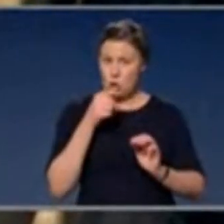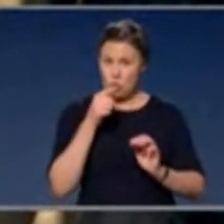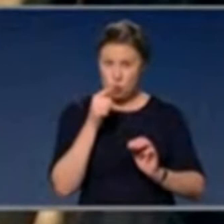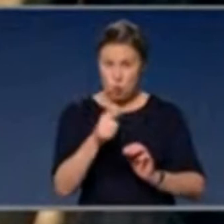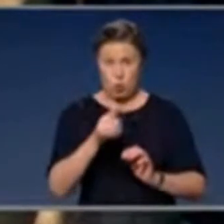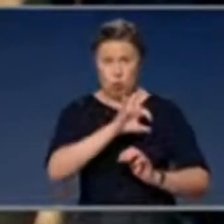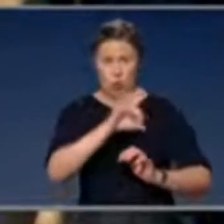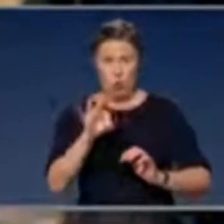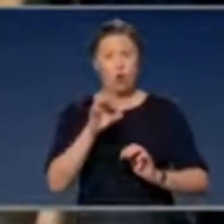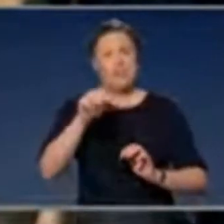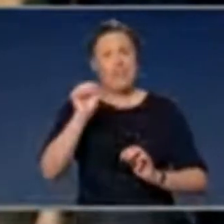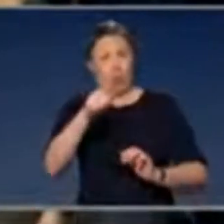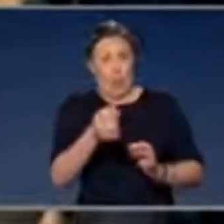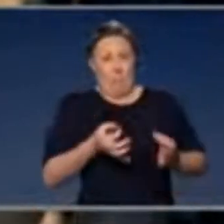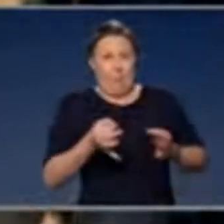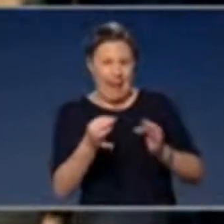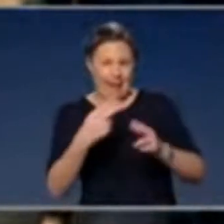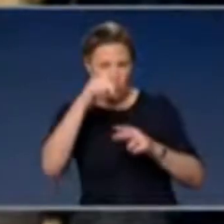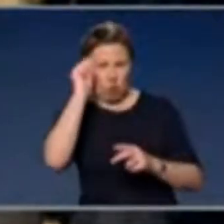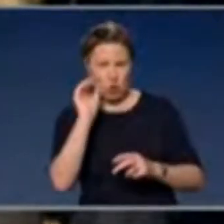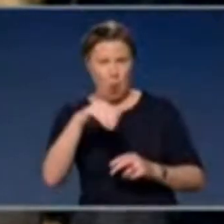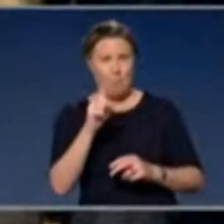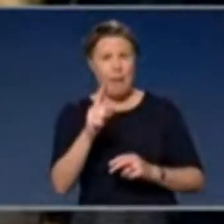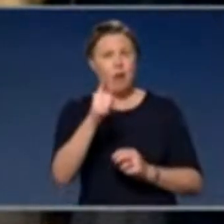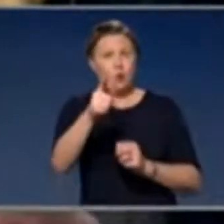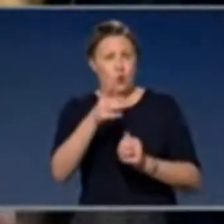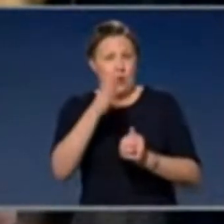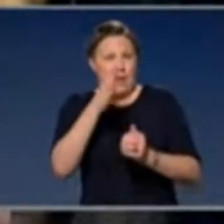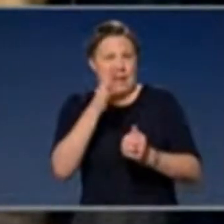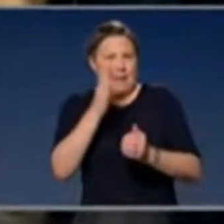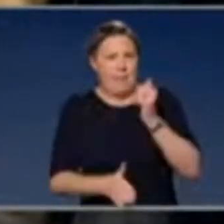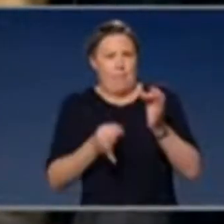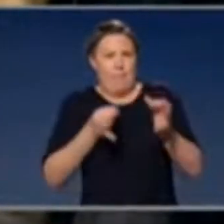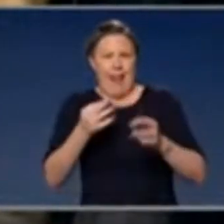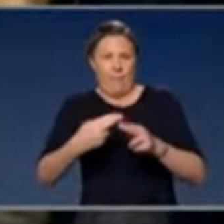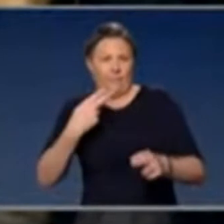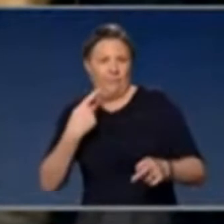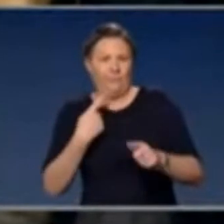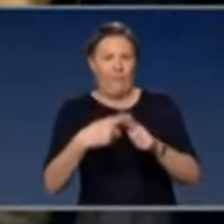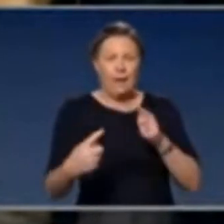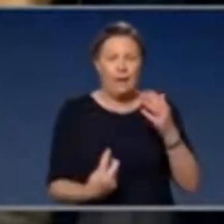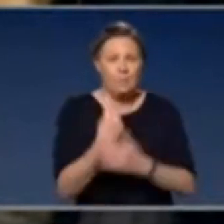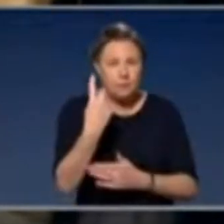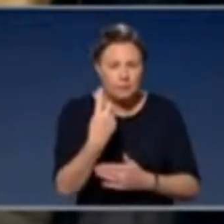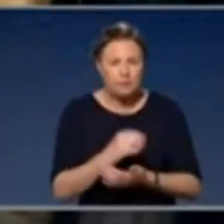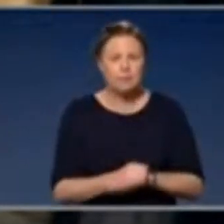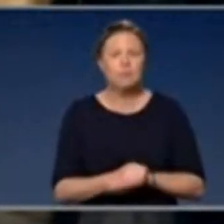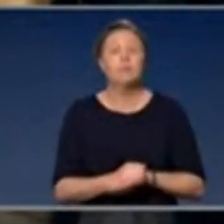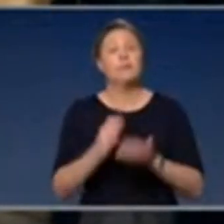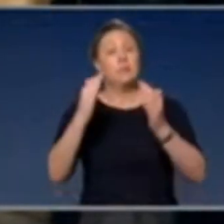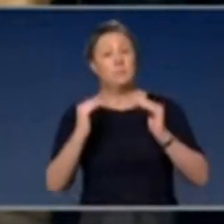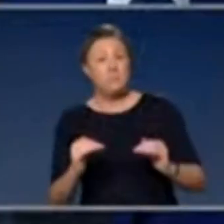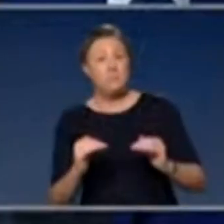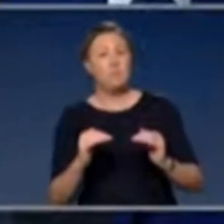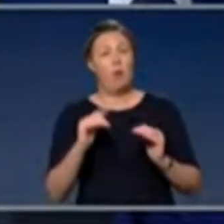indicated previously that there could be more money in the October budget for aged care. Is there still room for more to be done in the October budget, or is this